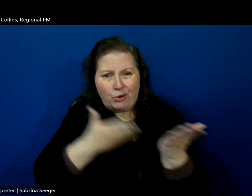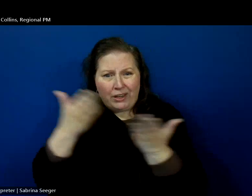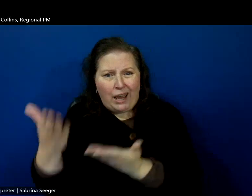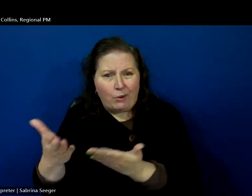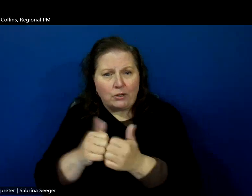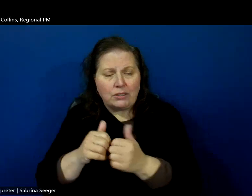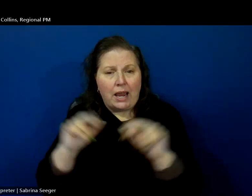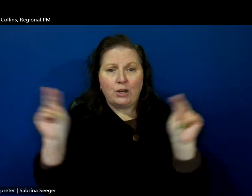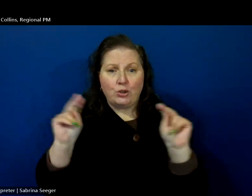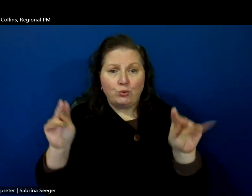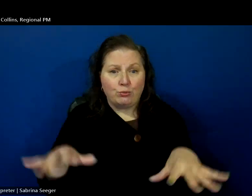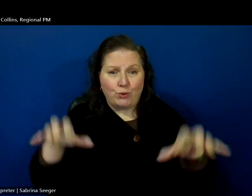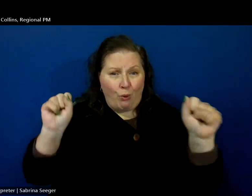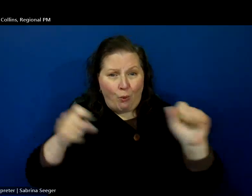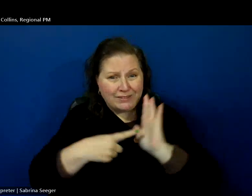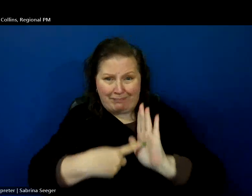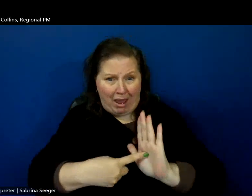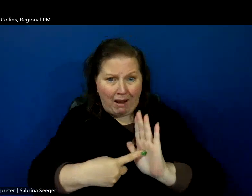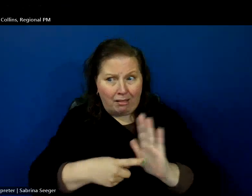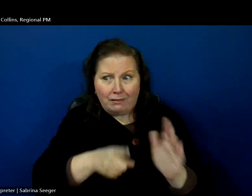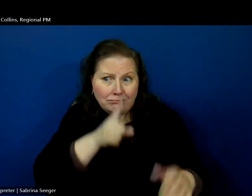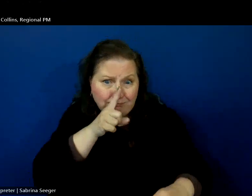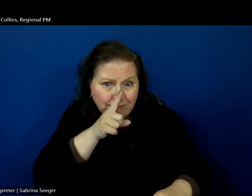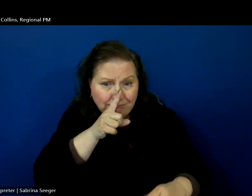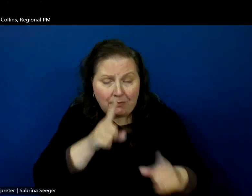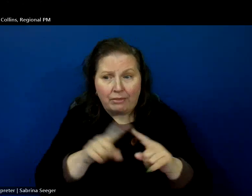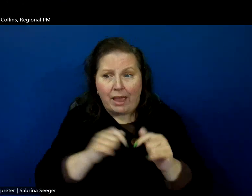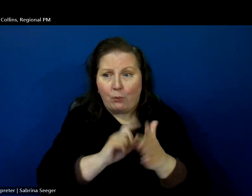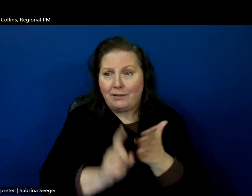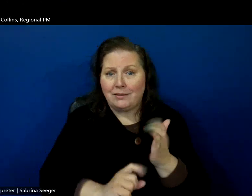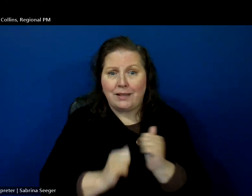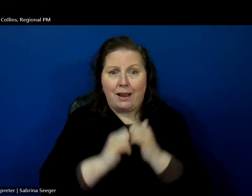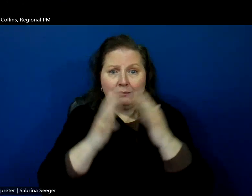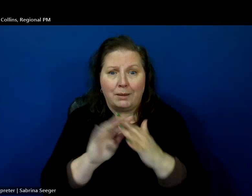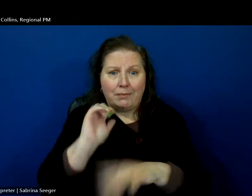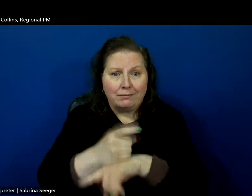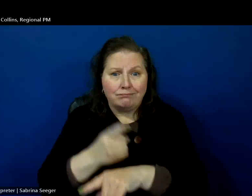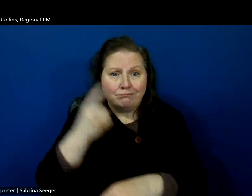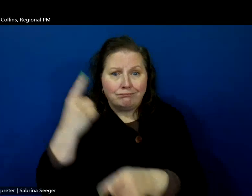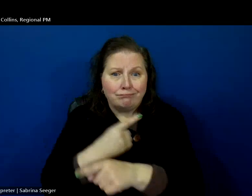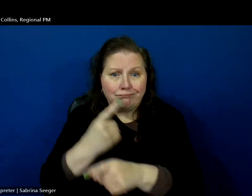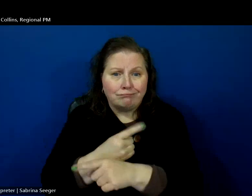neutral host model that we design and implement properly, not relying on